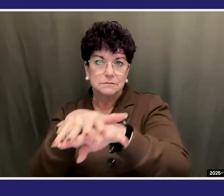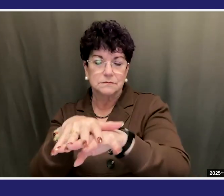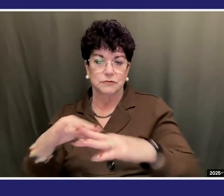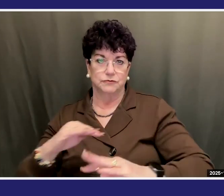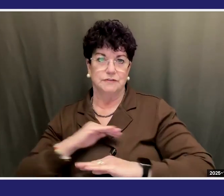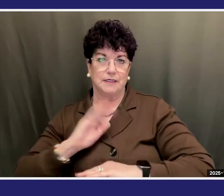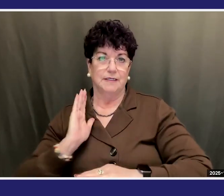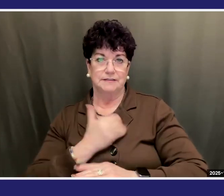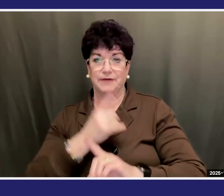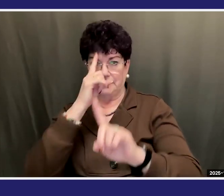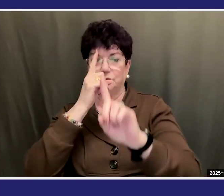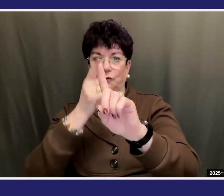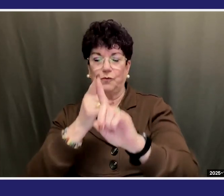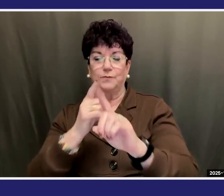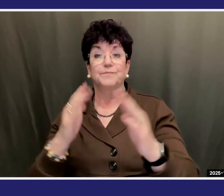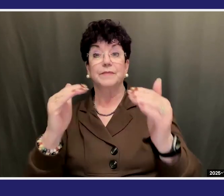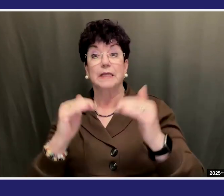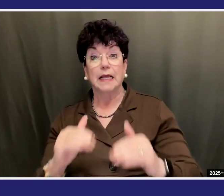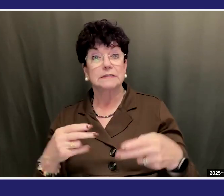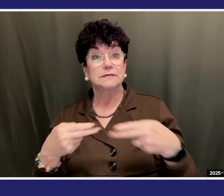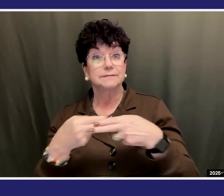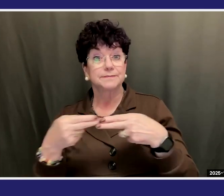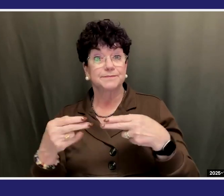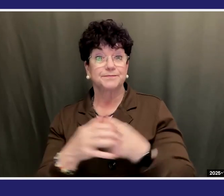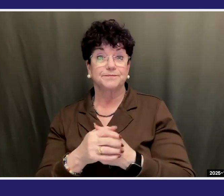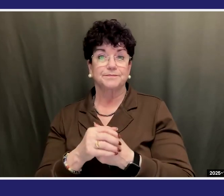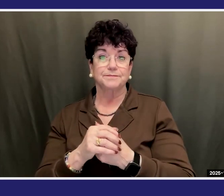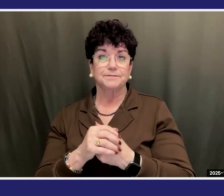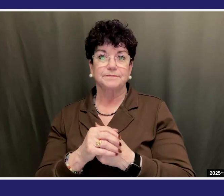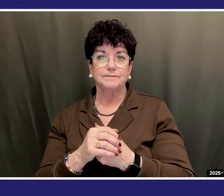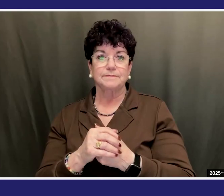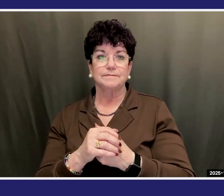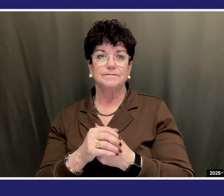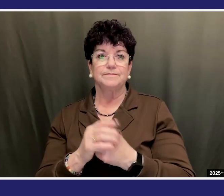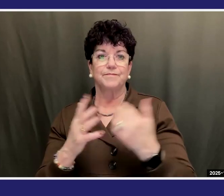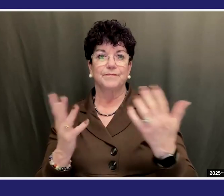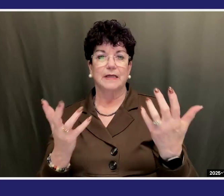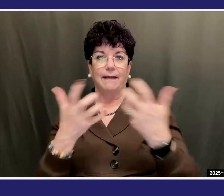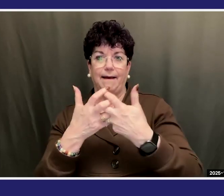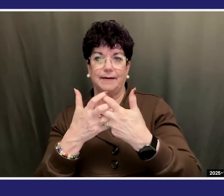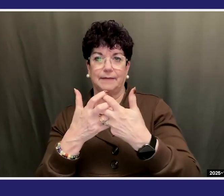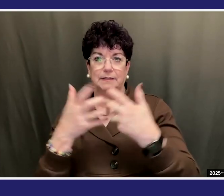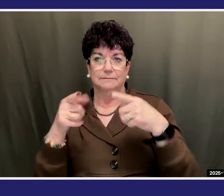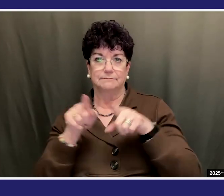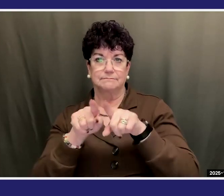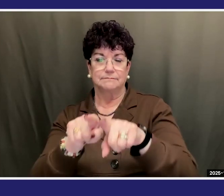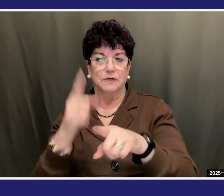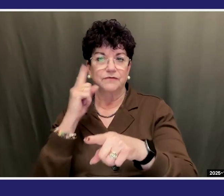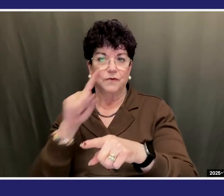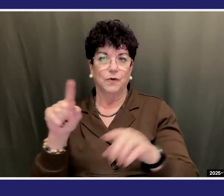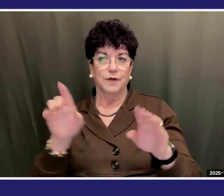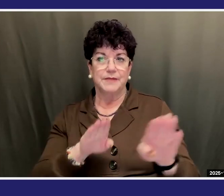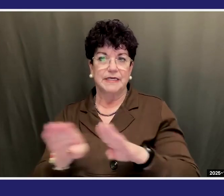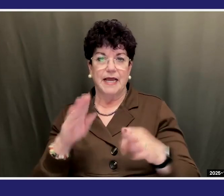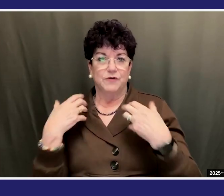goals. Next slide, please. An alignment across the behavioral health system. This is